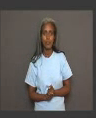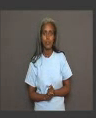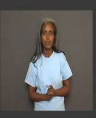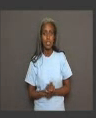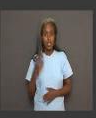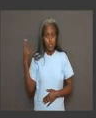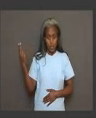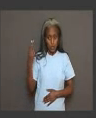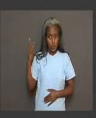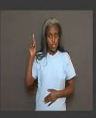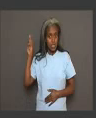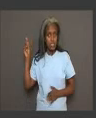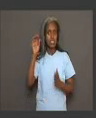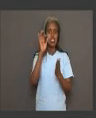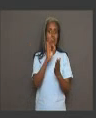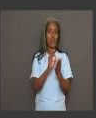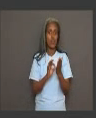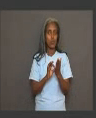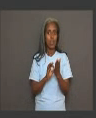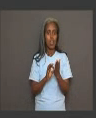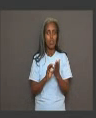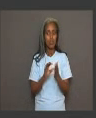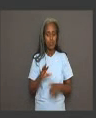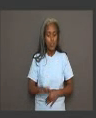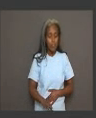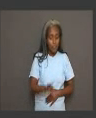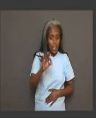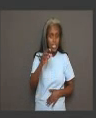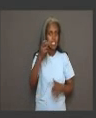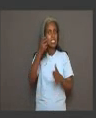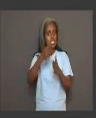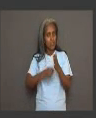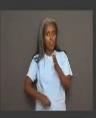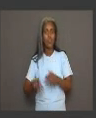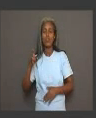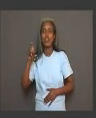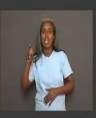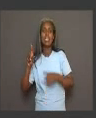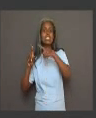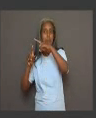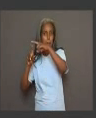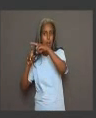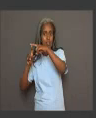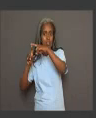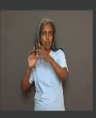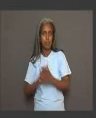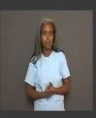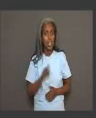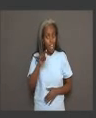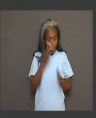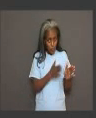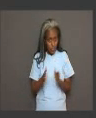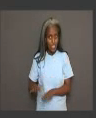Then use this formula to find the value of x bar. Are you